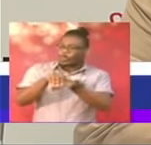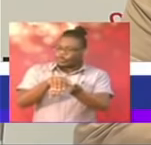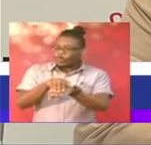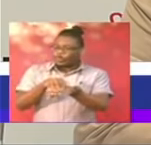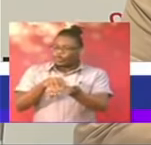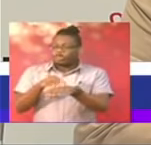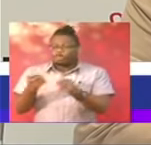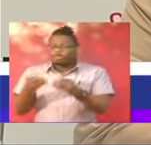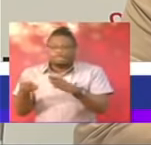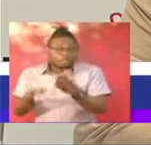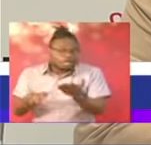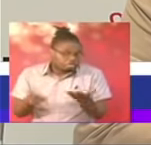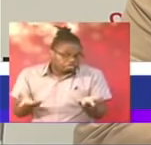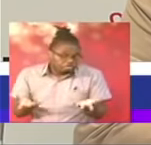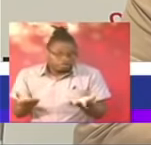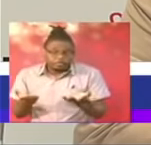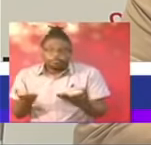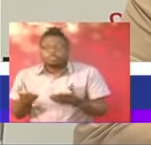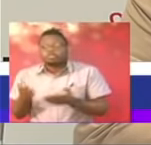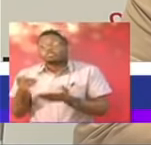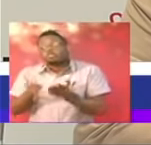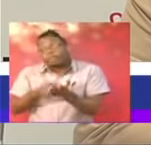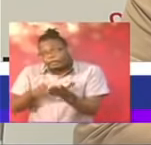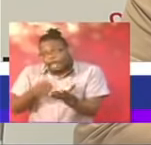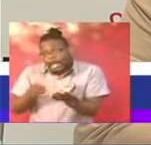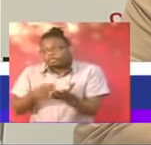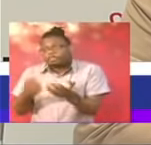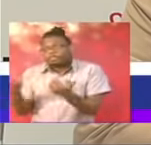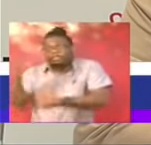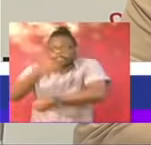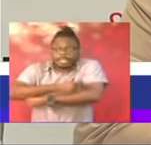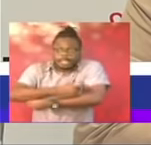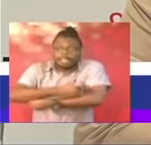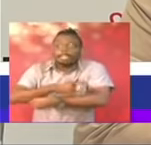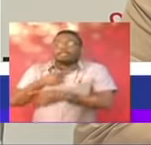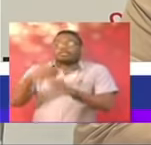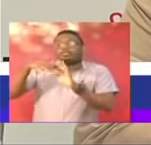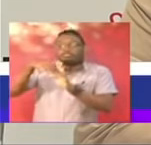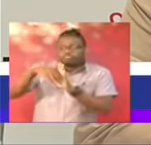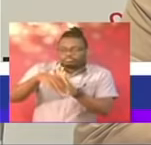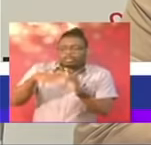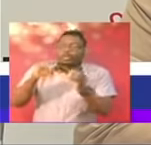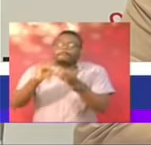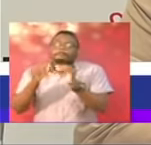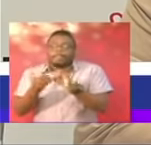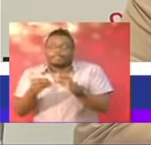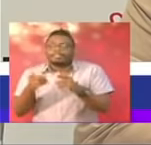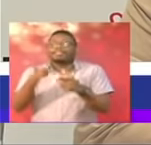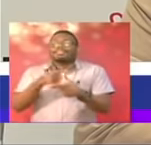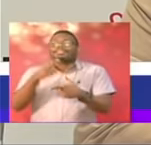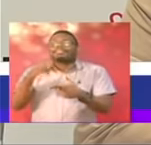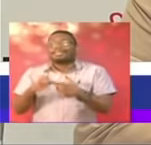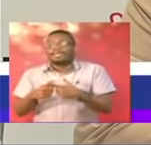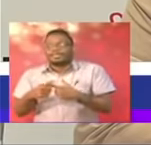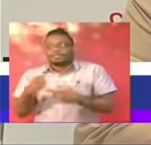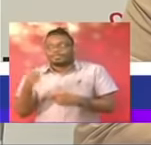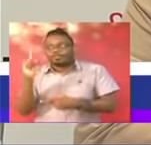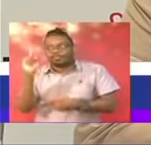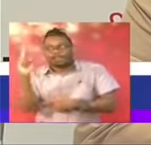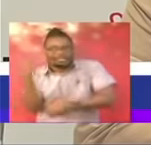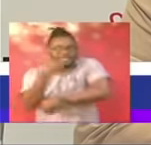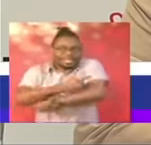are days of several days of smaller numbers, although every once in a while you may see a slightly larger number crop up, and it really